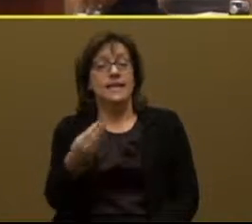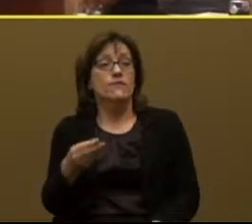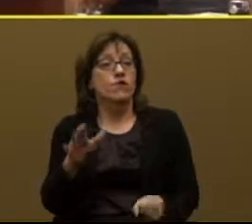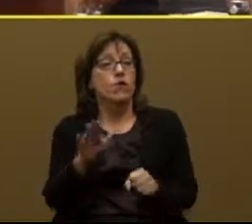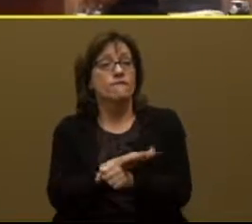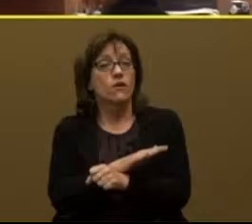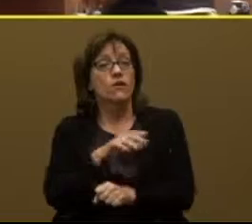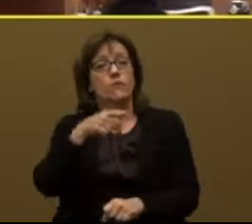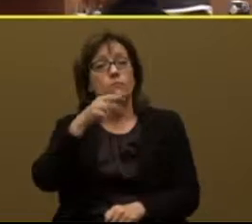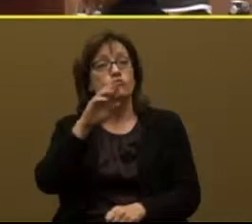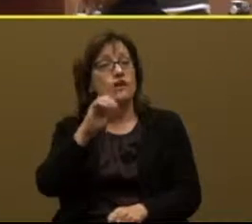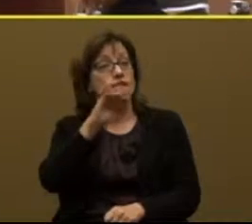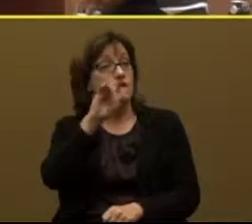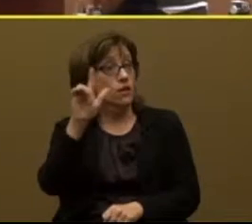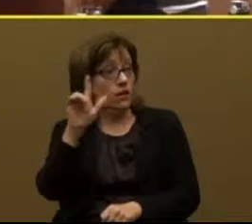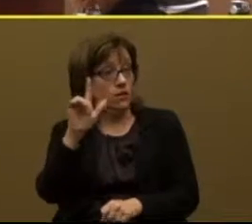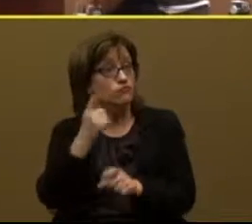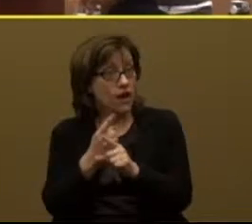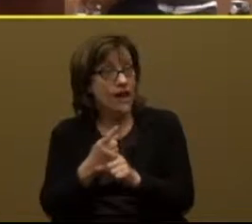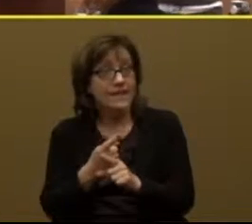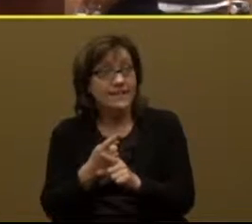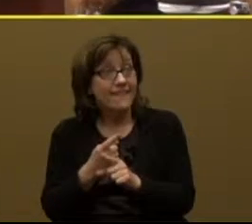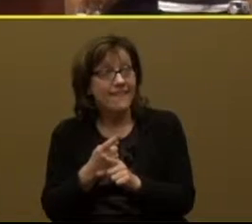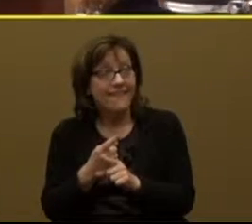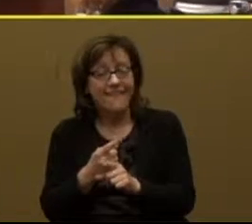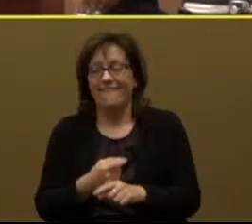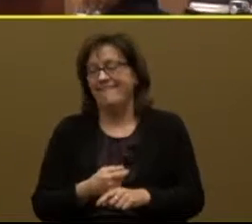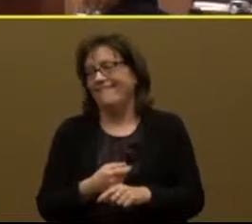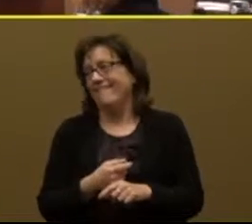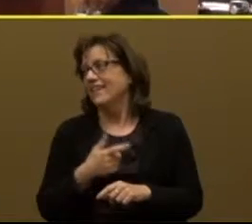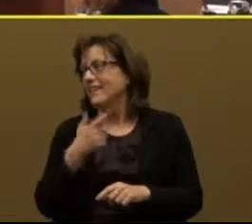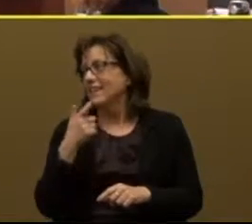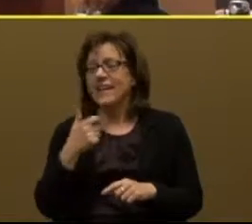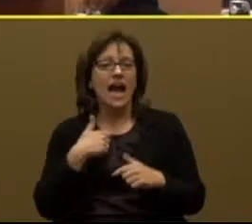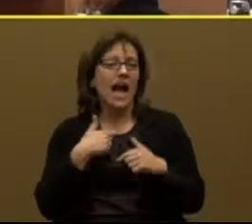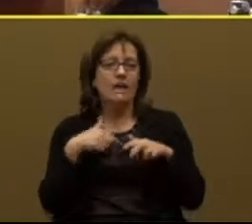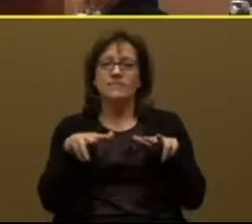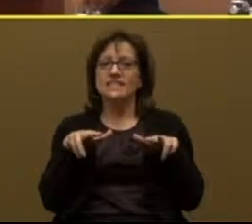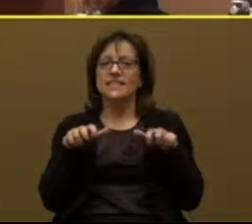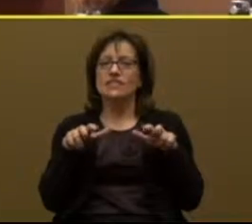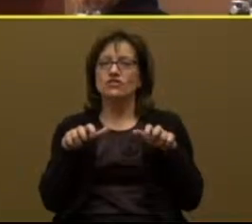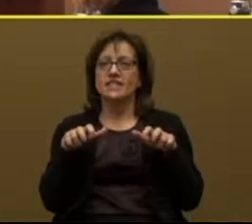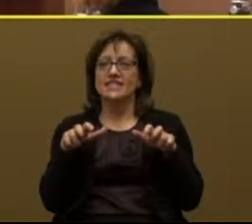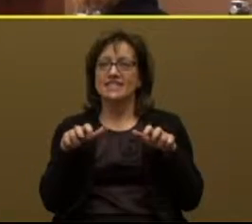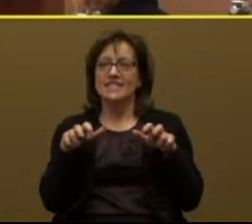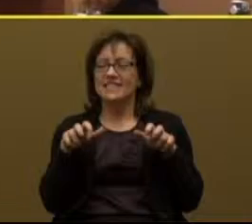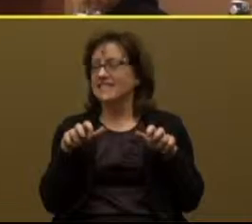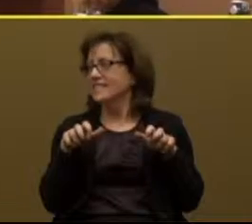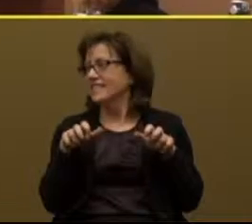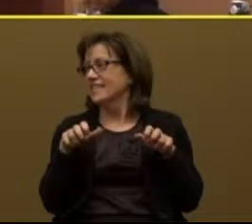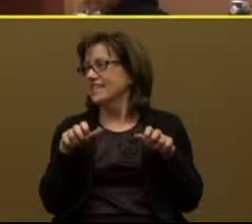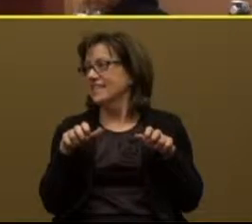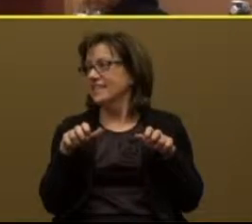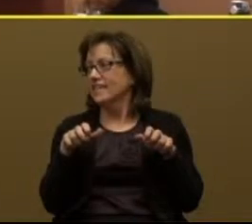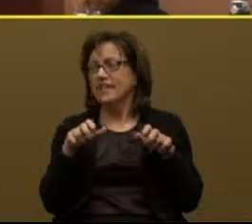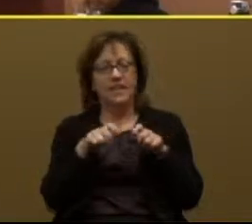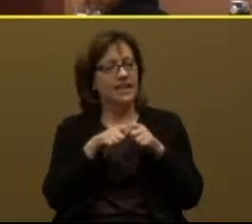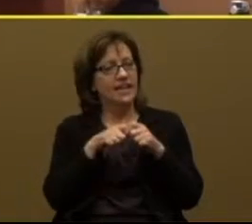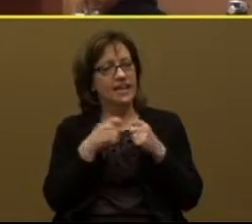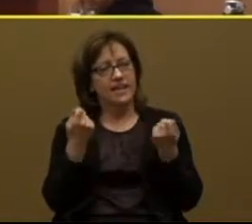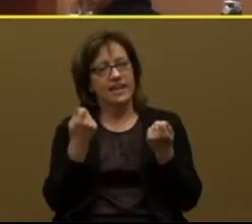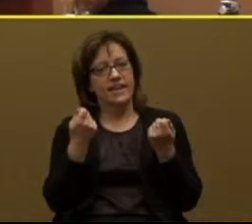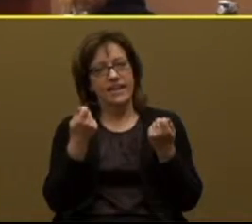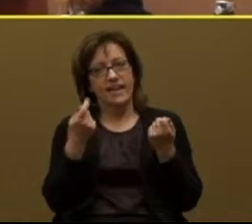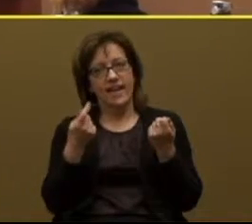full pretzel, right? Because I'm stingy. I'm gonna give her